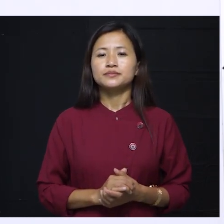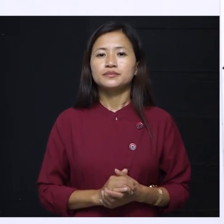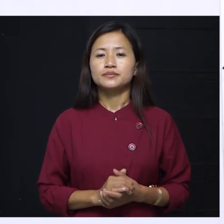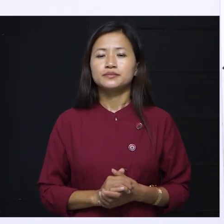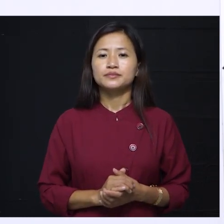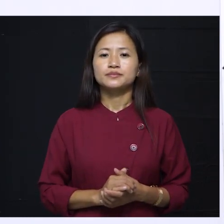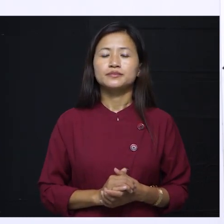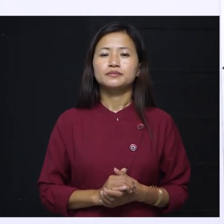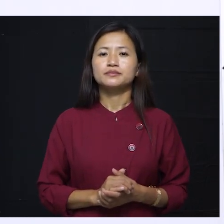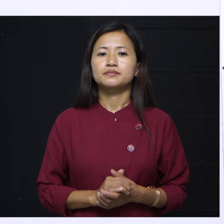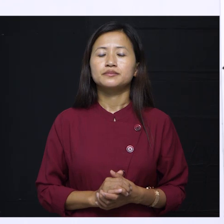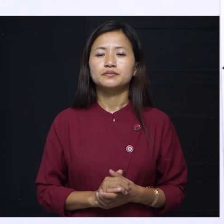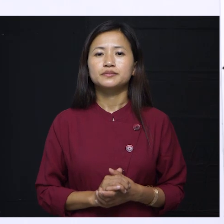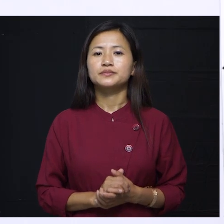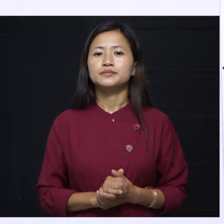hold on.